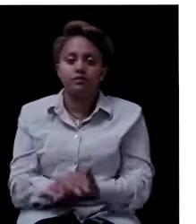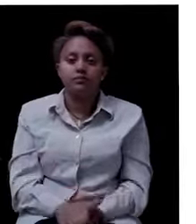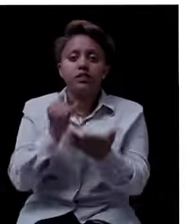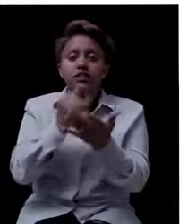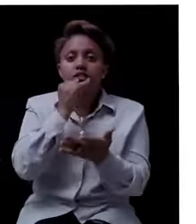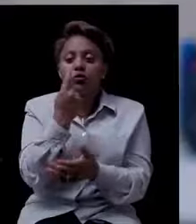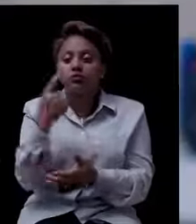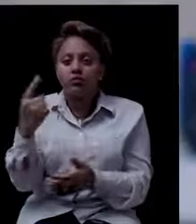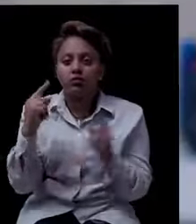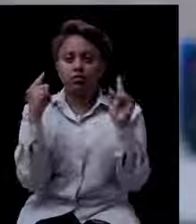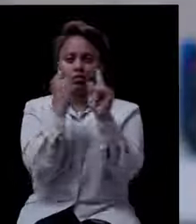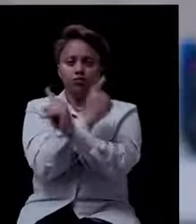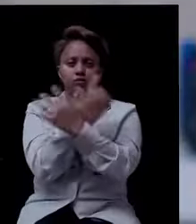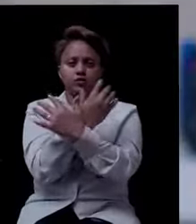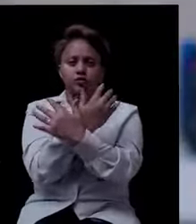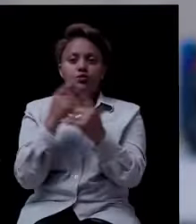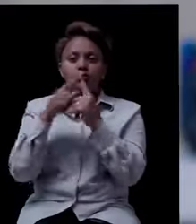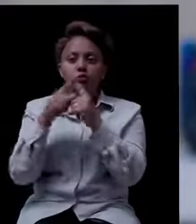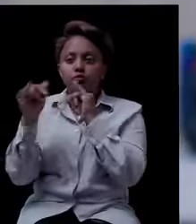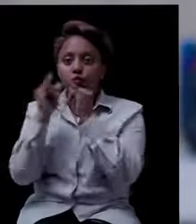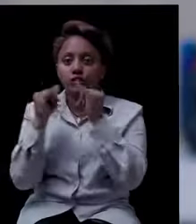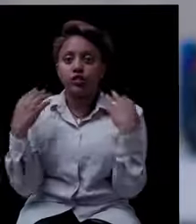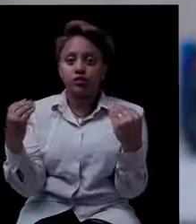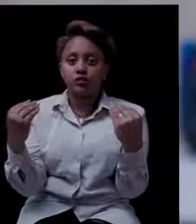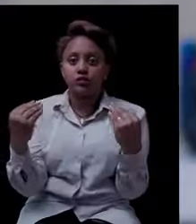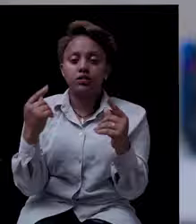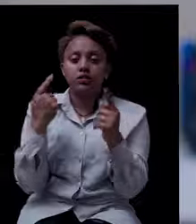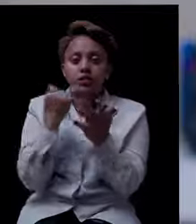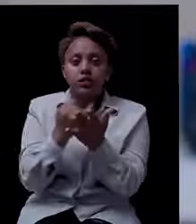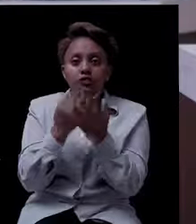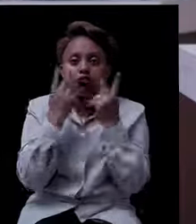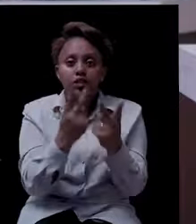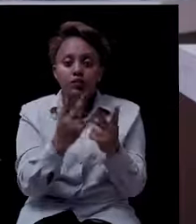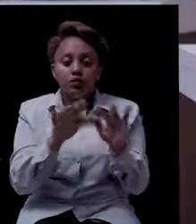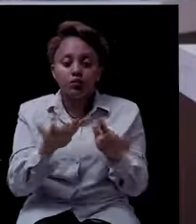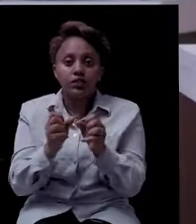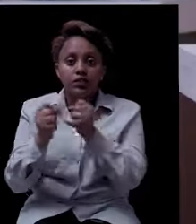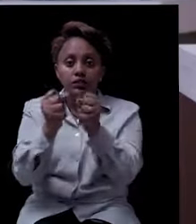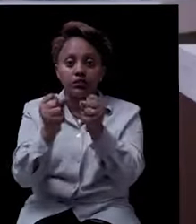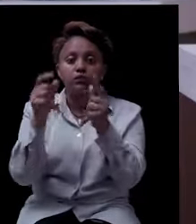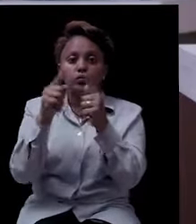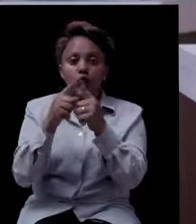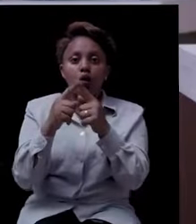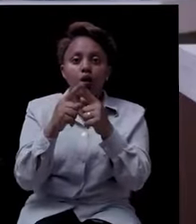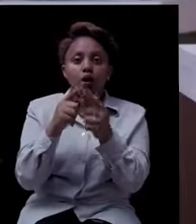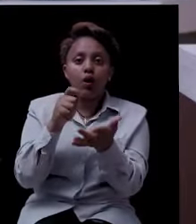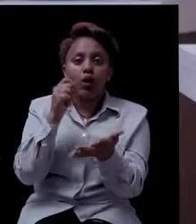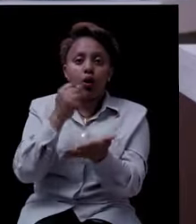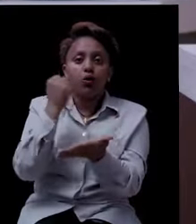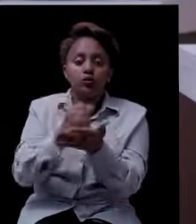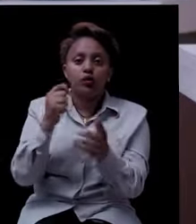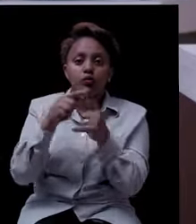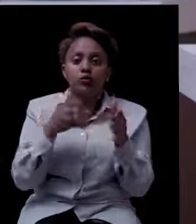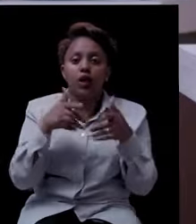is often confused with information security, but it focuses on protecting computer systems from unauthorized